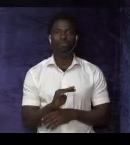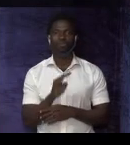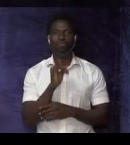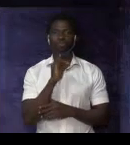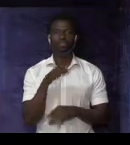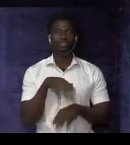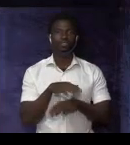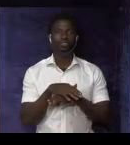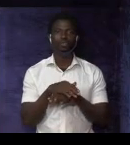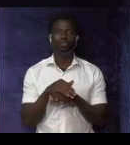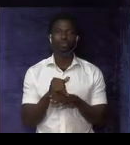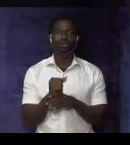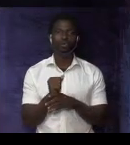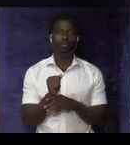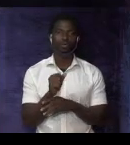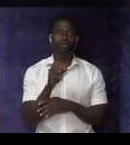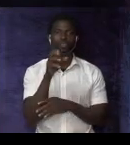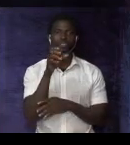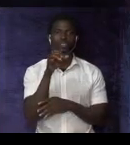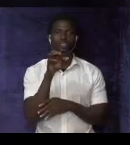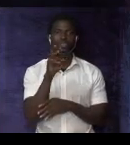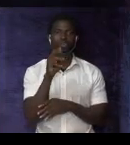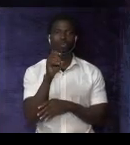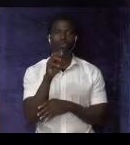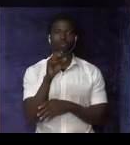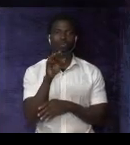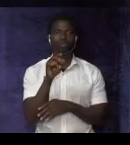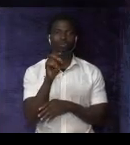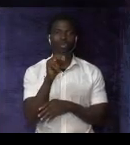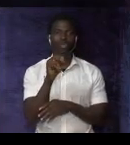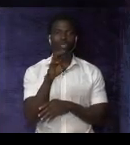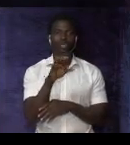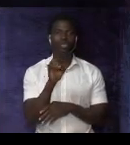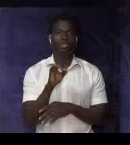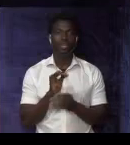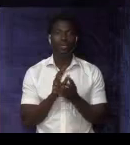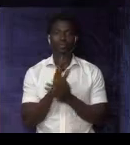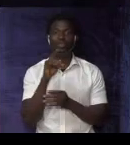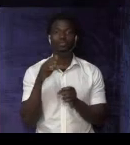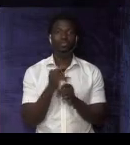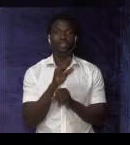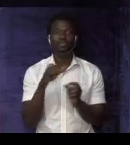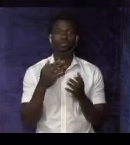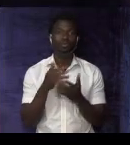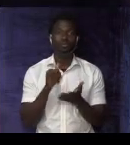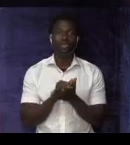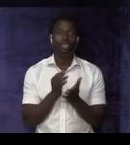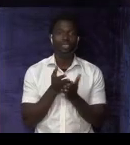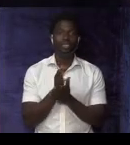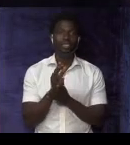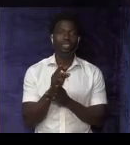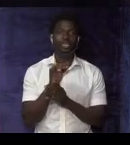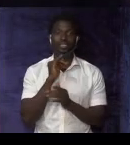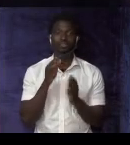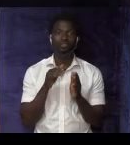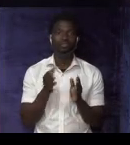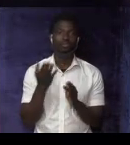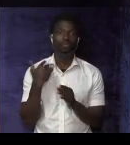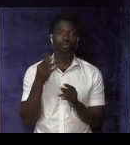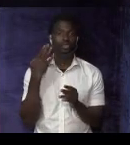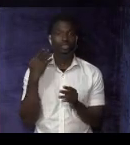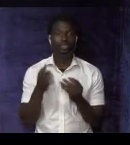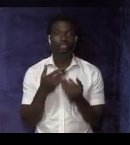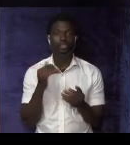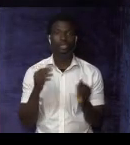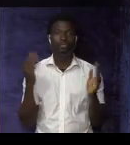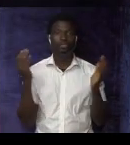the total distance around a circle, we call it the circumference. Now, I believe you got all that right because it was really, really easy. And